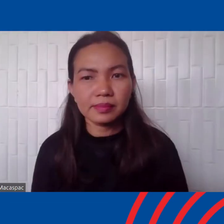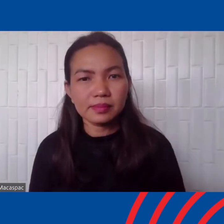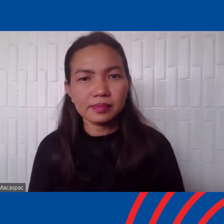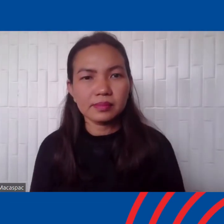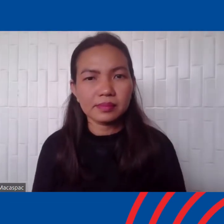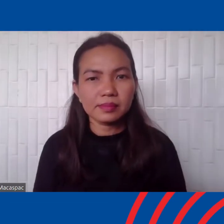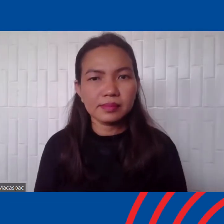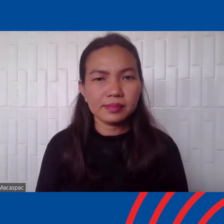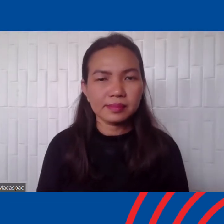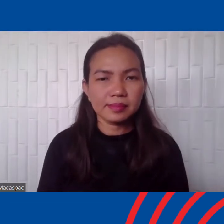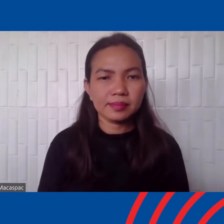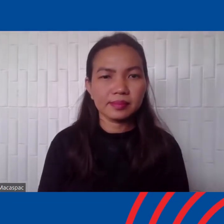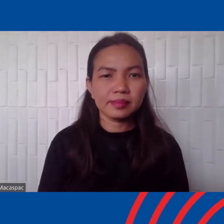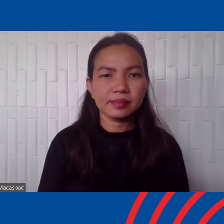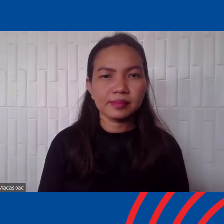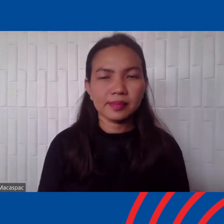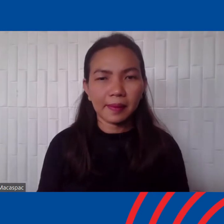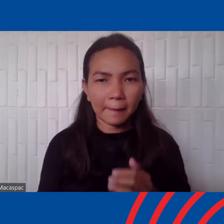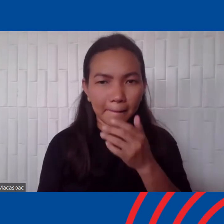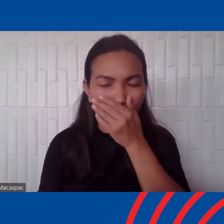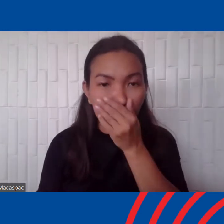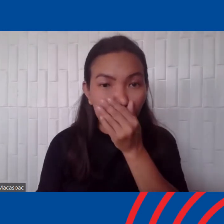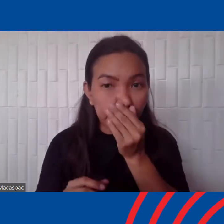Wait, let me just stop share.